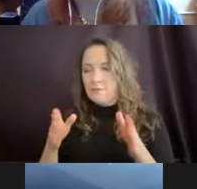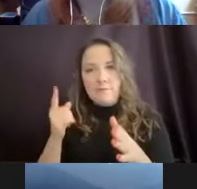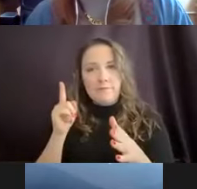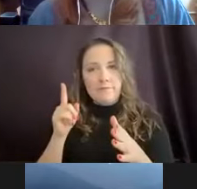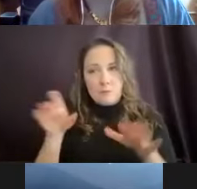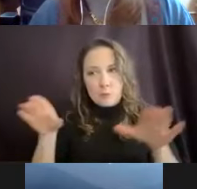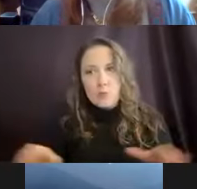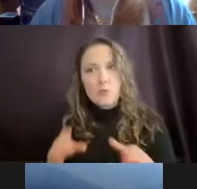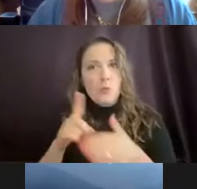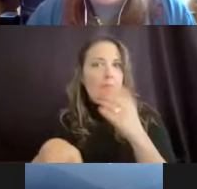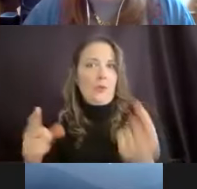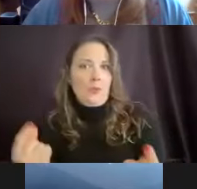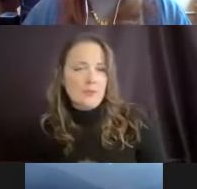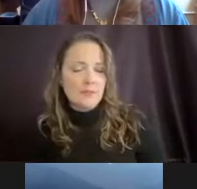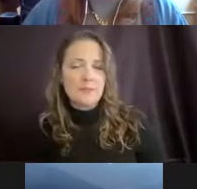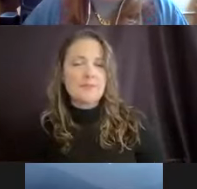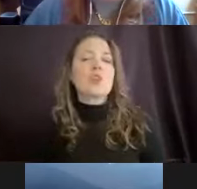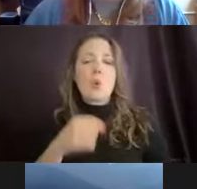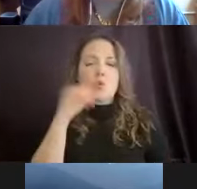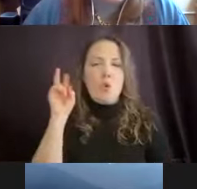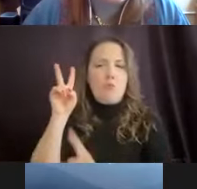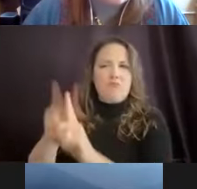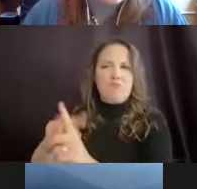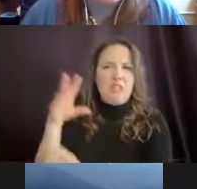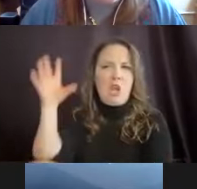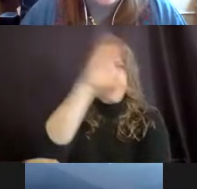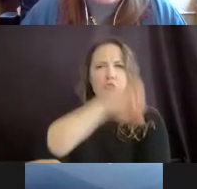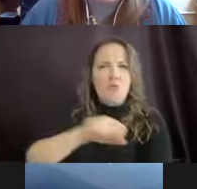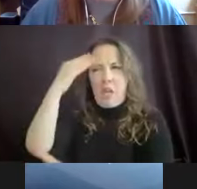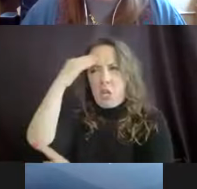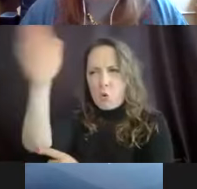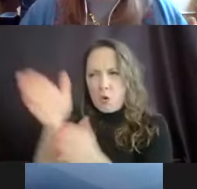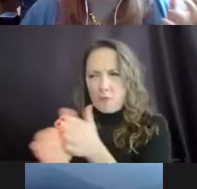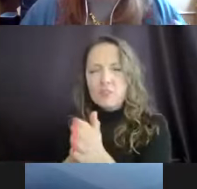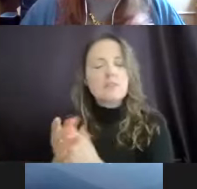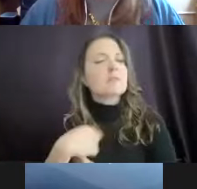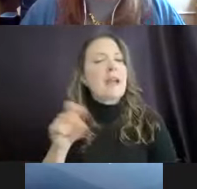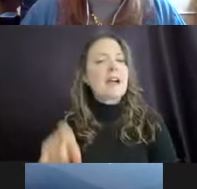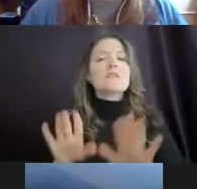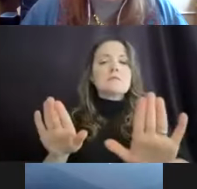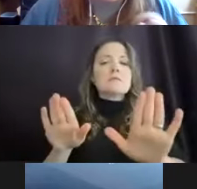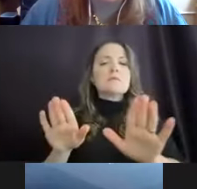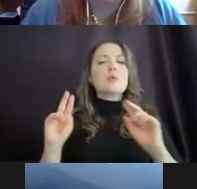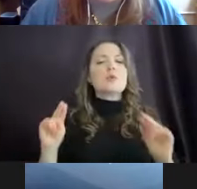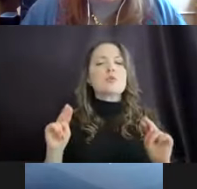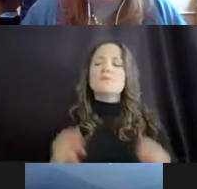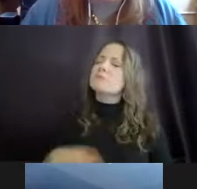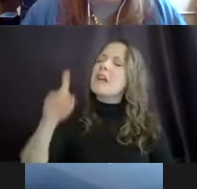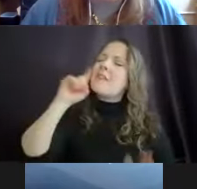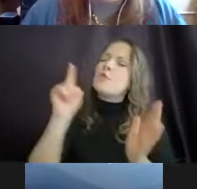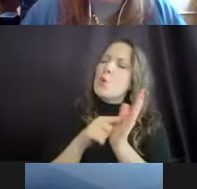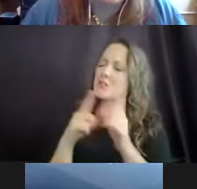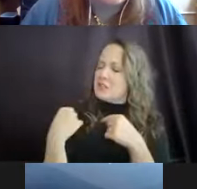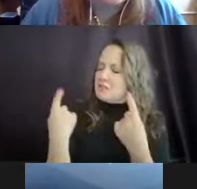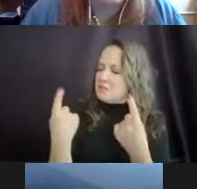doing. So don't assign motive before you know it. Ask them, hey, I've noticed you've been doing this lately. What's up with that?